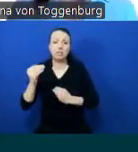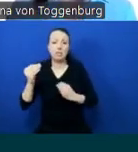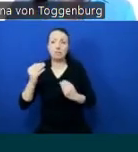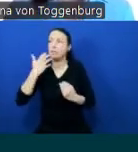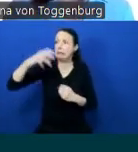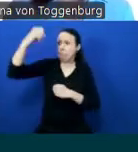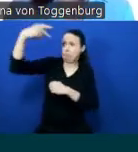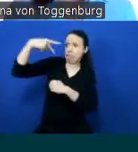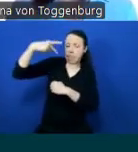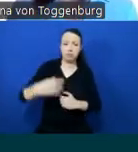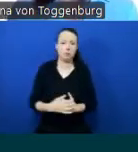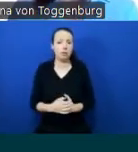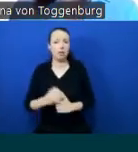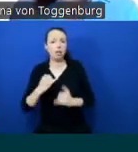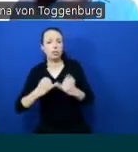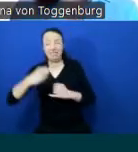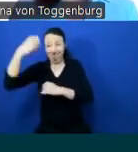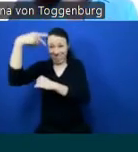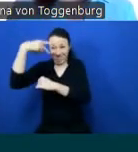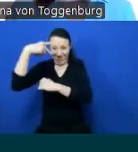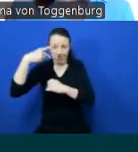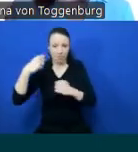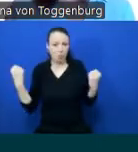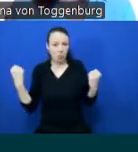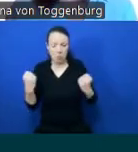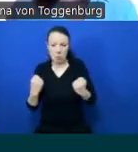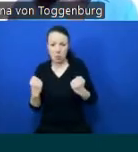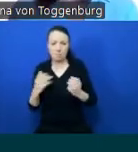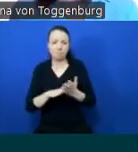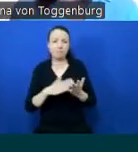waves here in the last years were really, really tough.